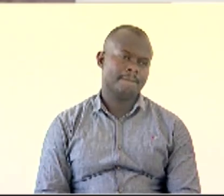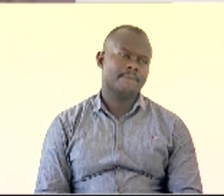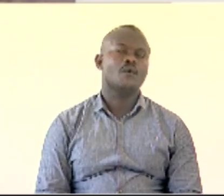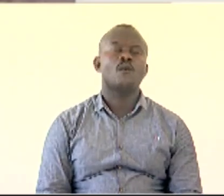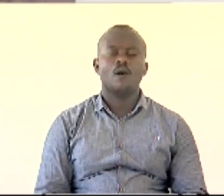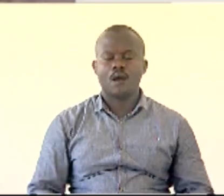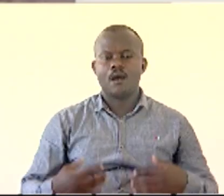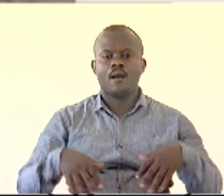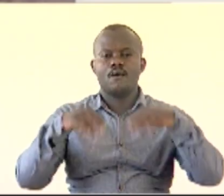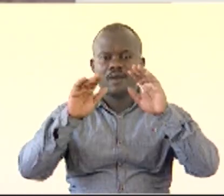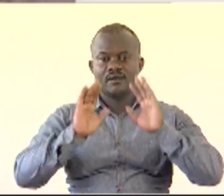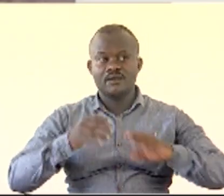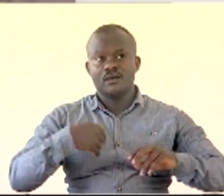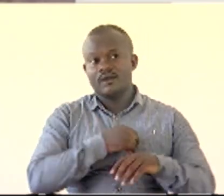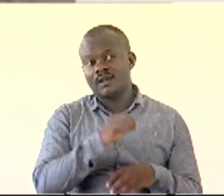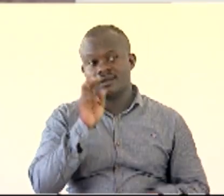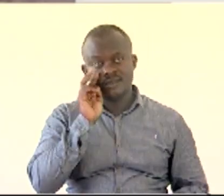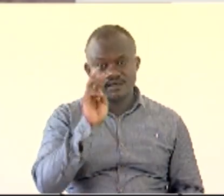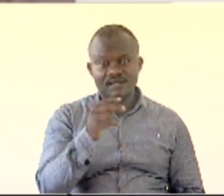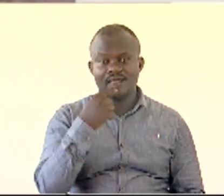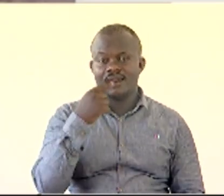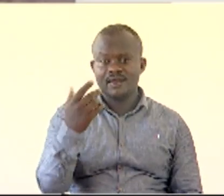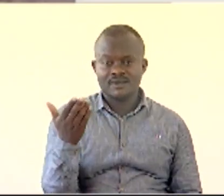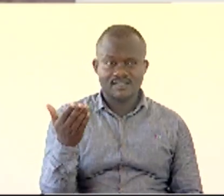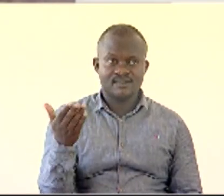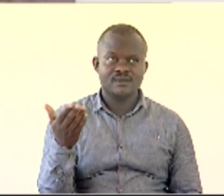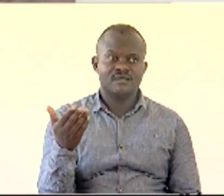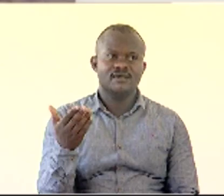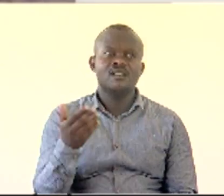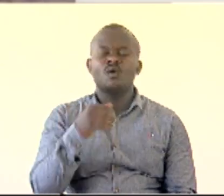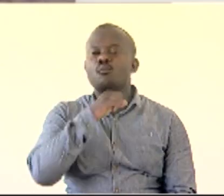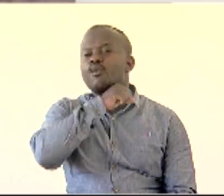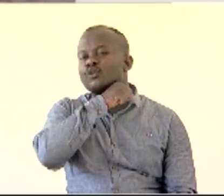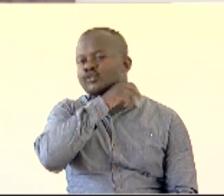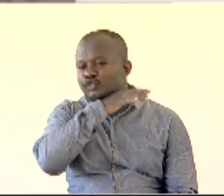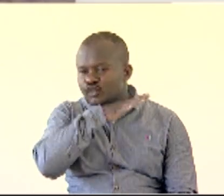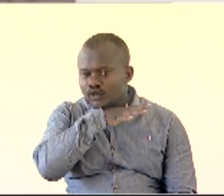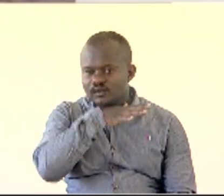Excellent. We can see that there is pollution